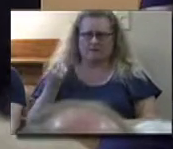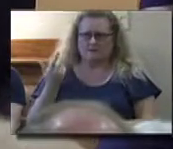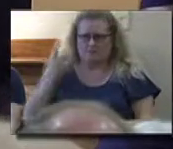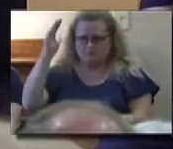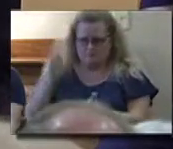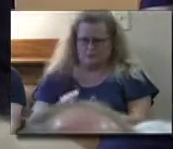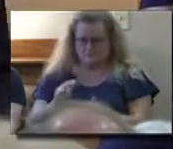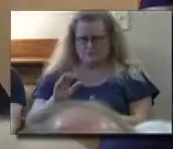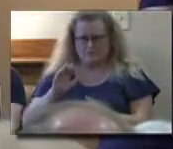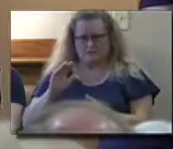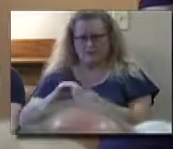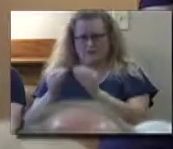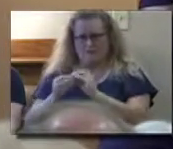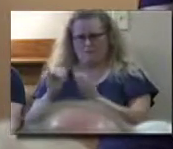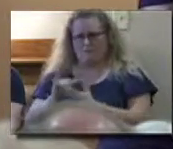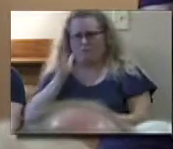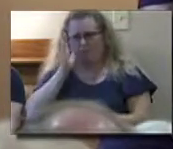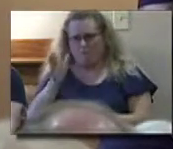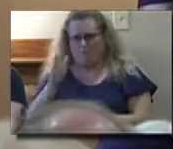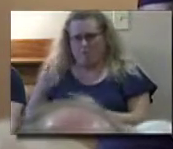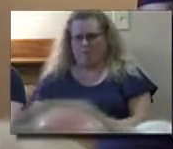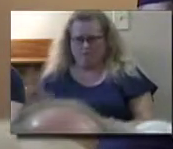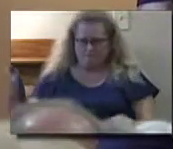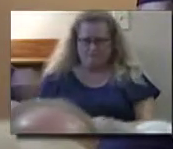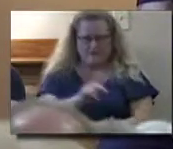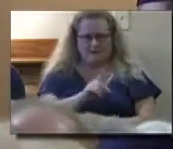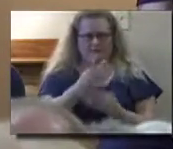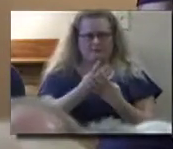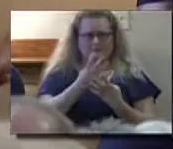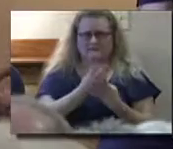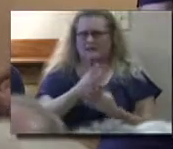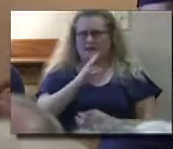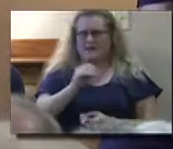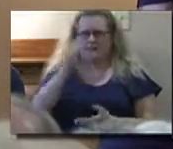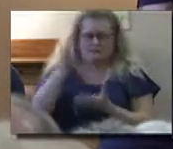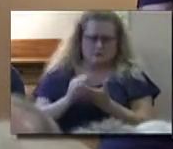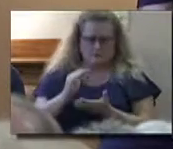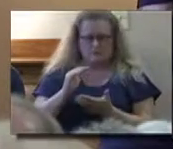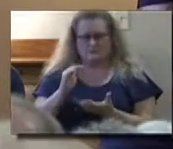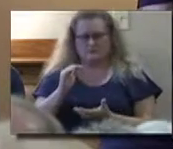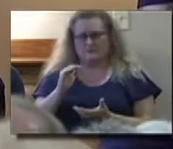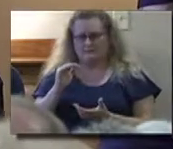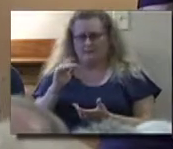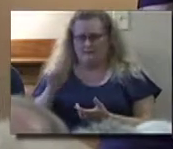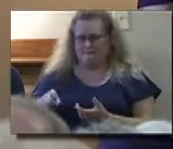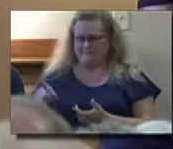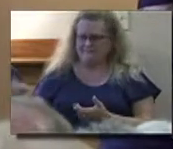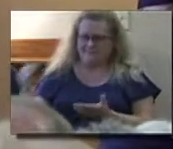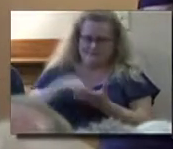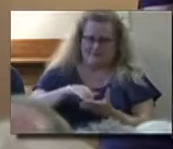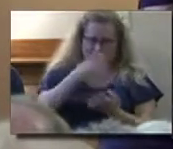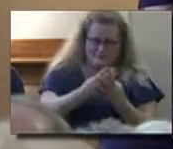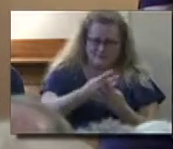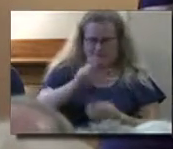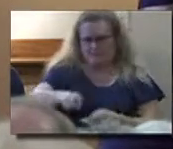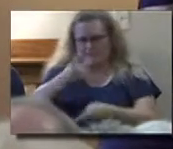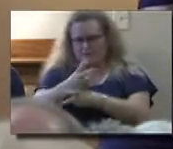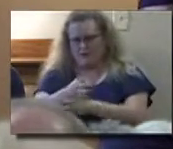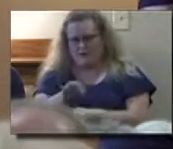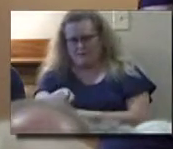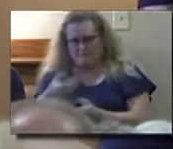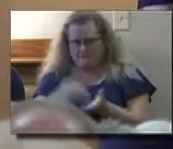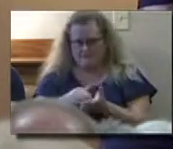recidivism. Reduces not only the fact that we have to incarcerate them again, take care of them again, we don't have to prosecute them